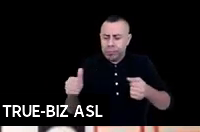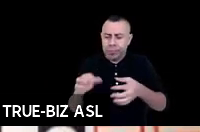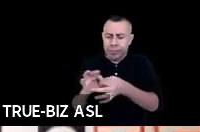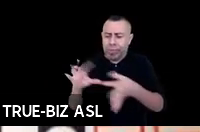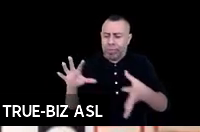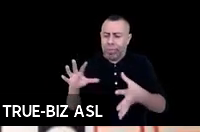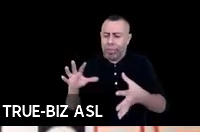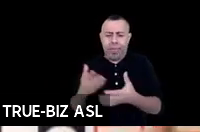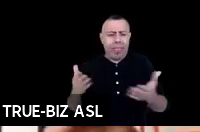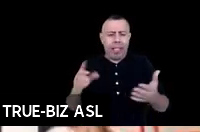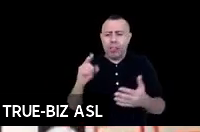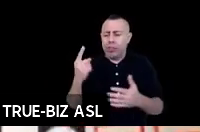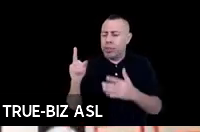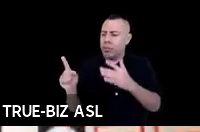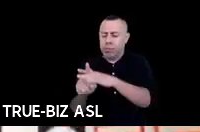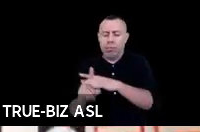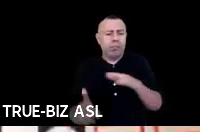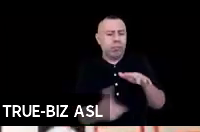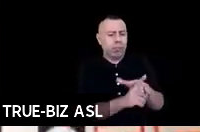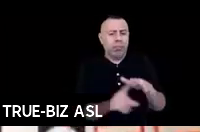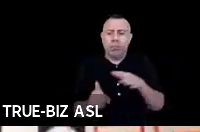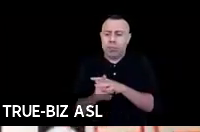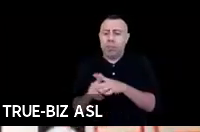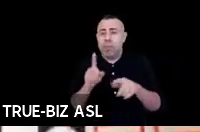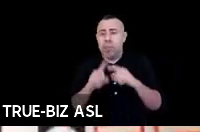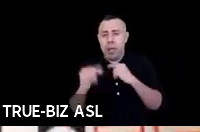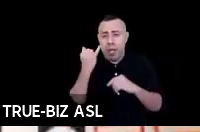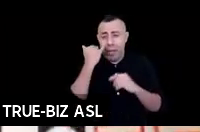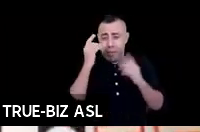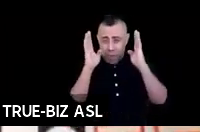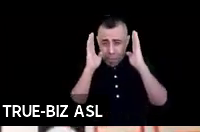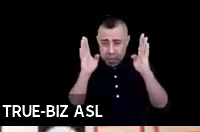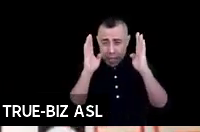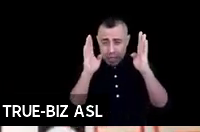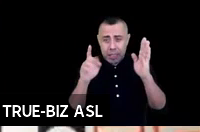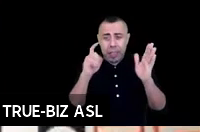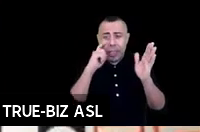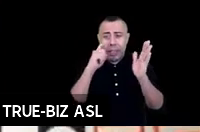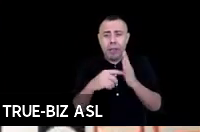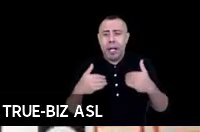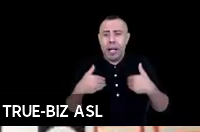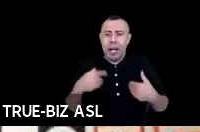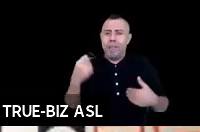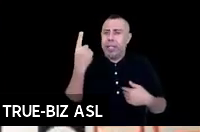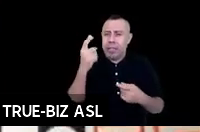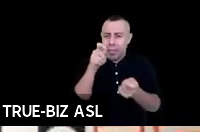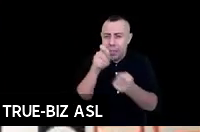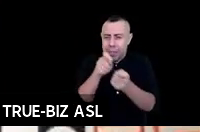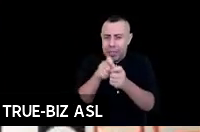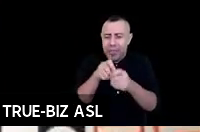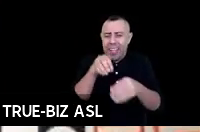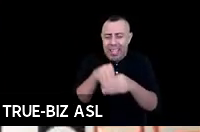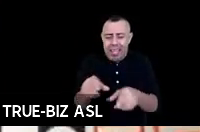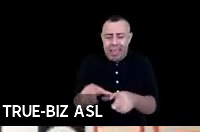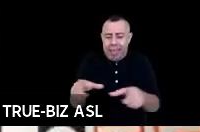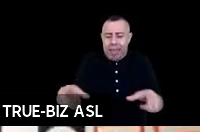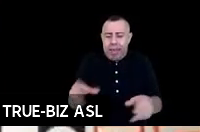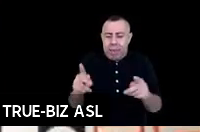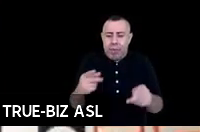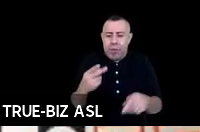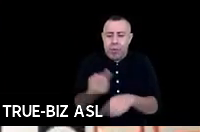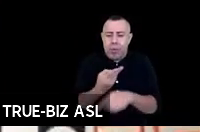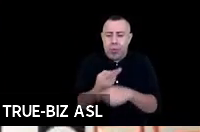going on in the trend of what people are saying and how they're saying it. I'm really glad you pointed that out, because I'm not sure how